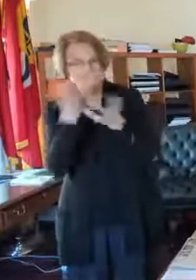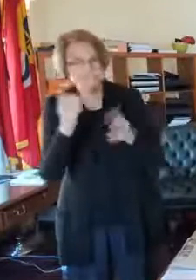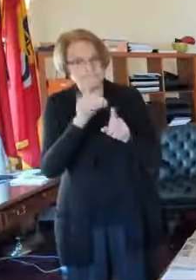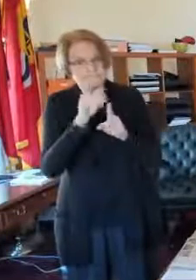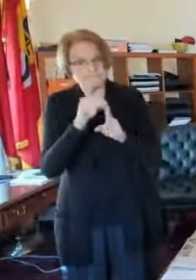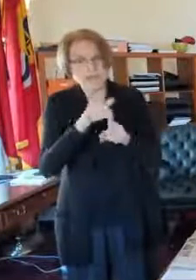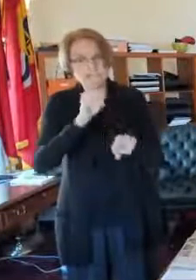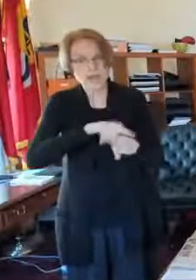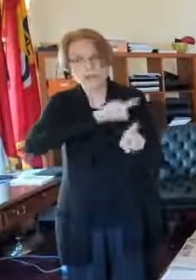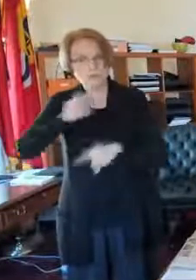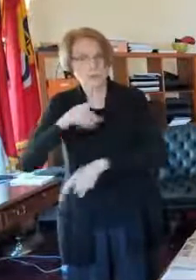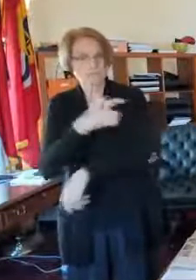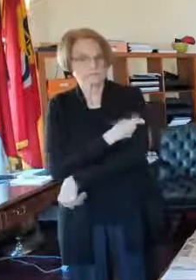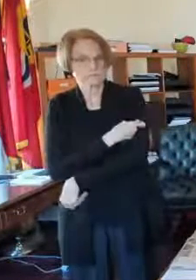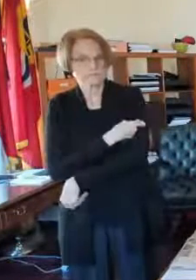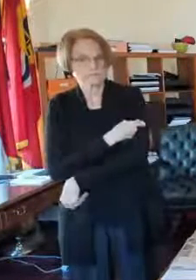So,